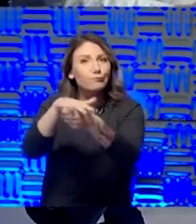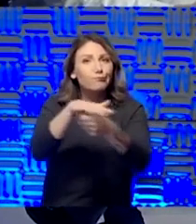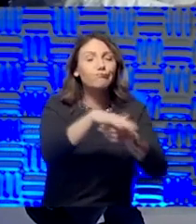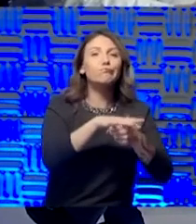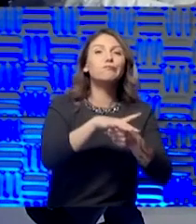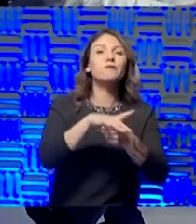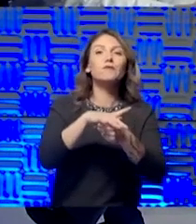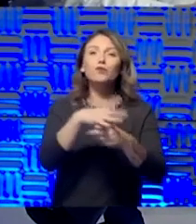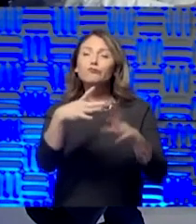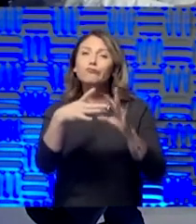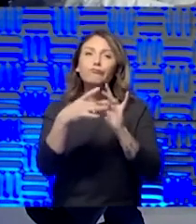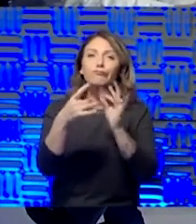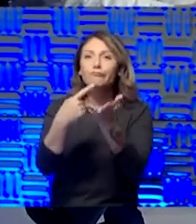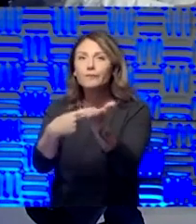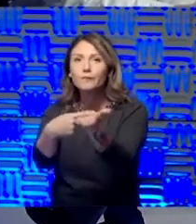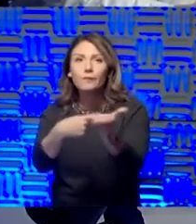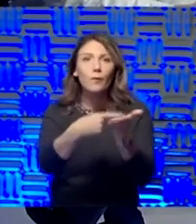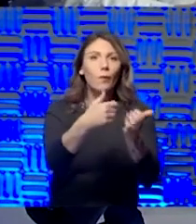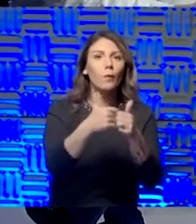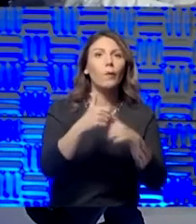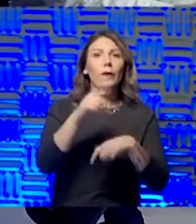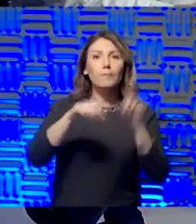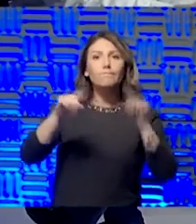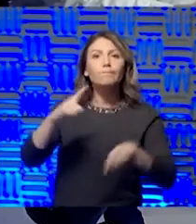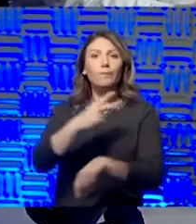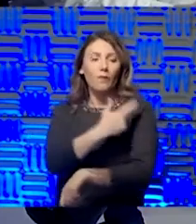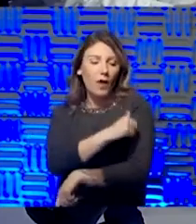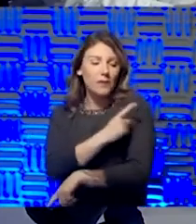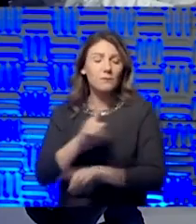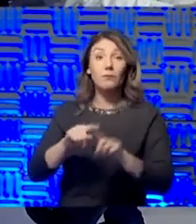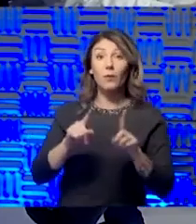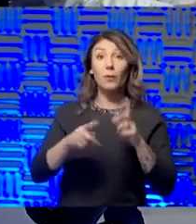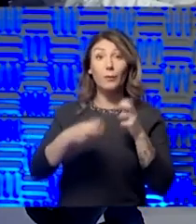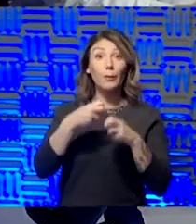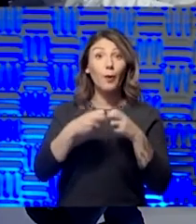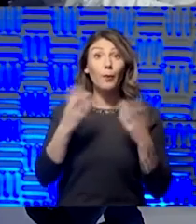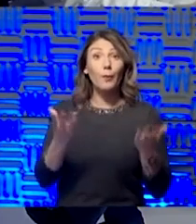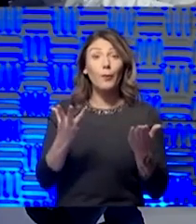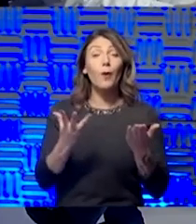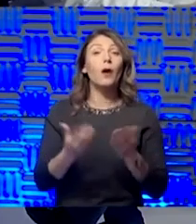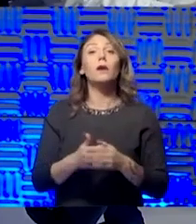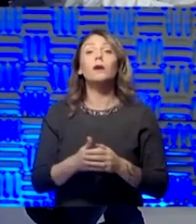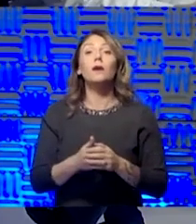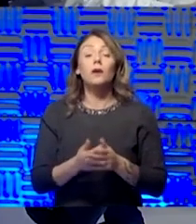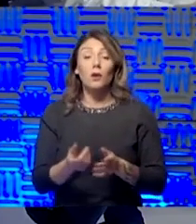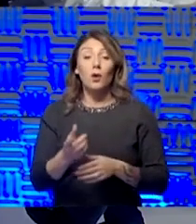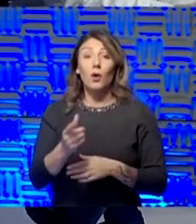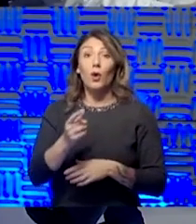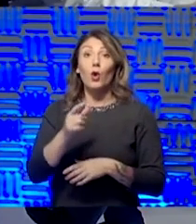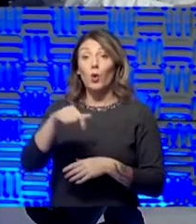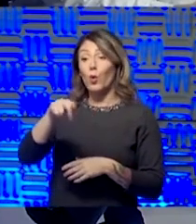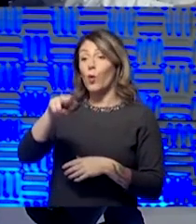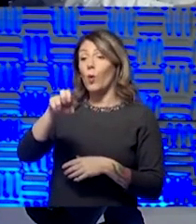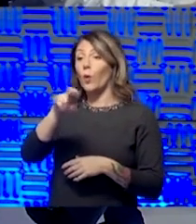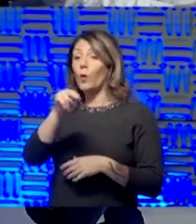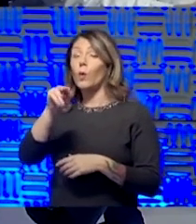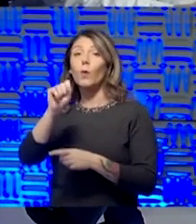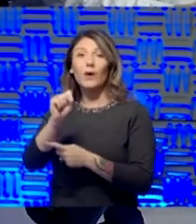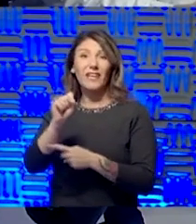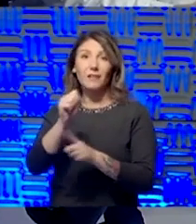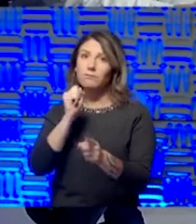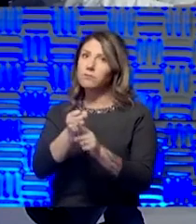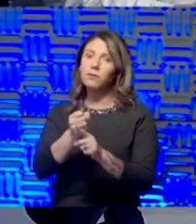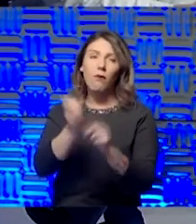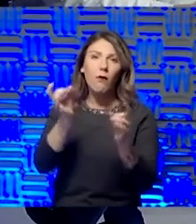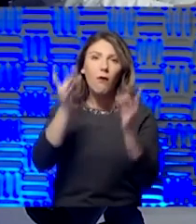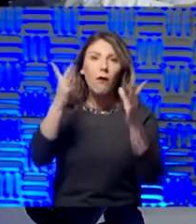hospitals, and kind of the problem is, you know, one region, Queens, was hit very hard. I was at a hospital that was